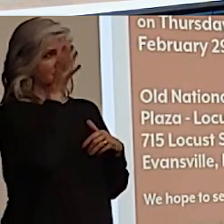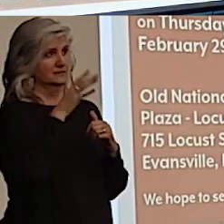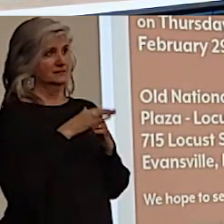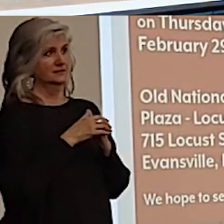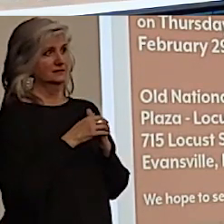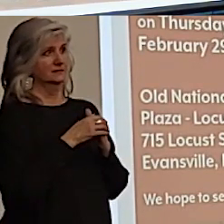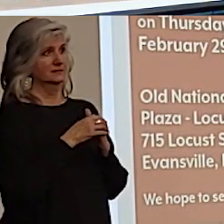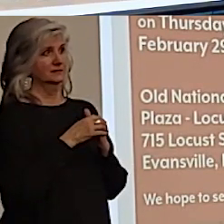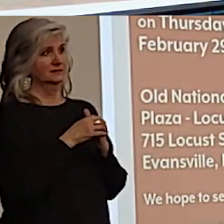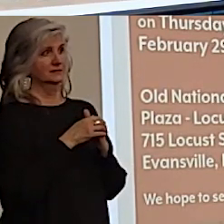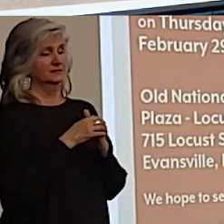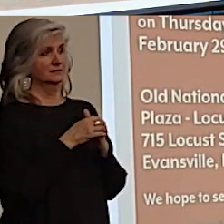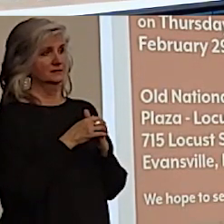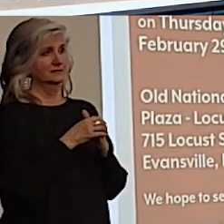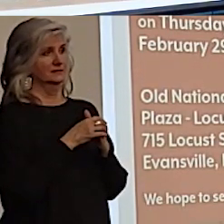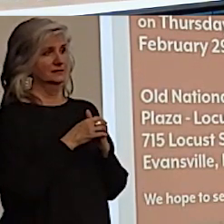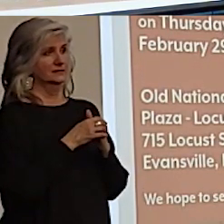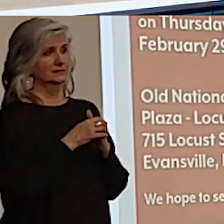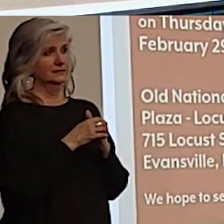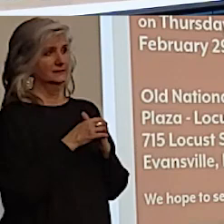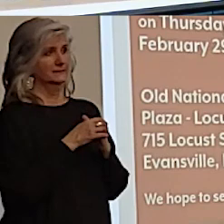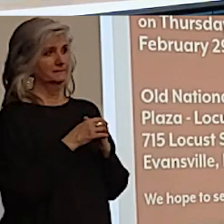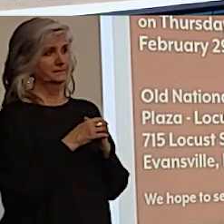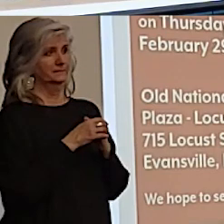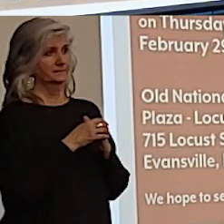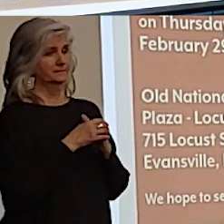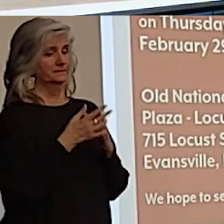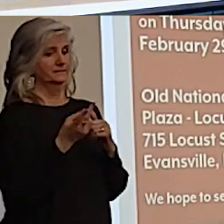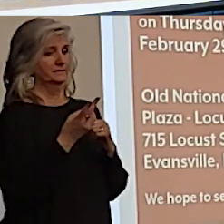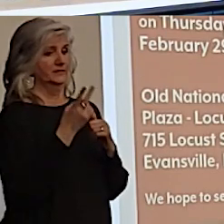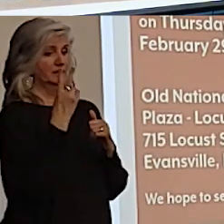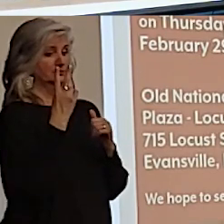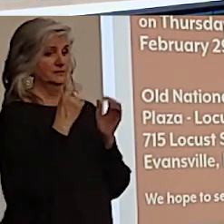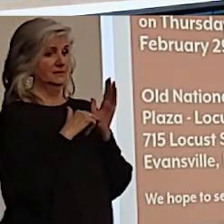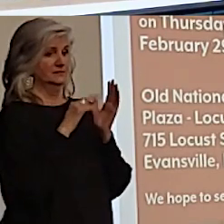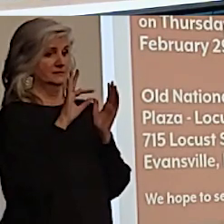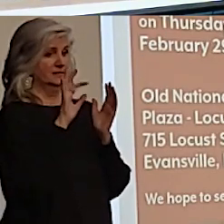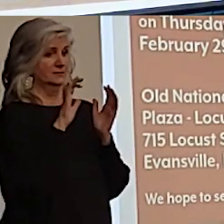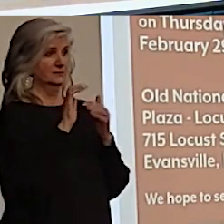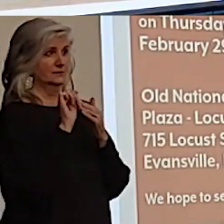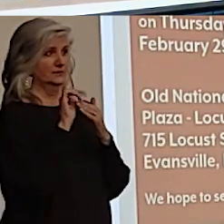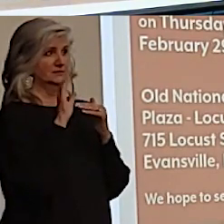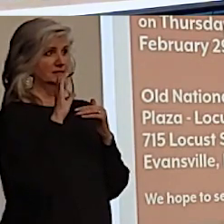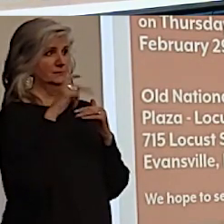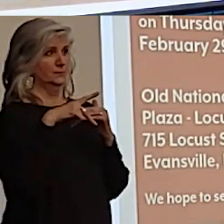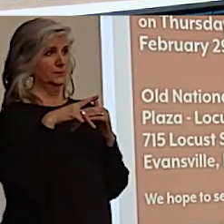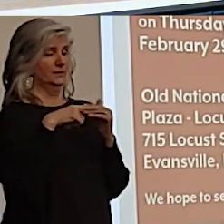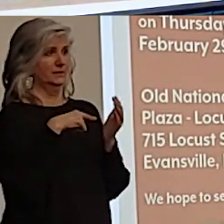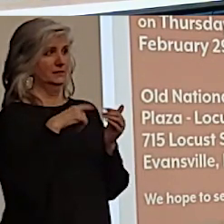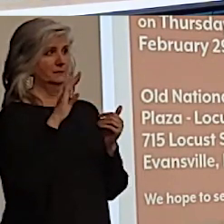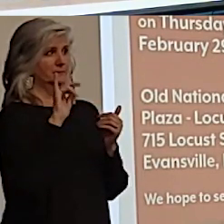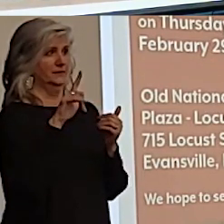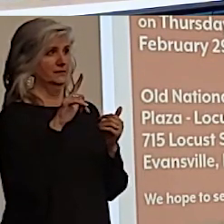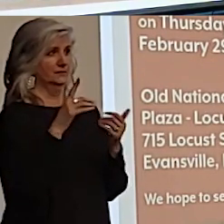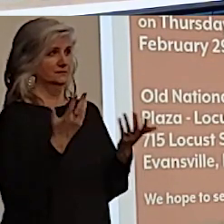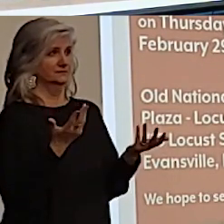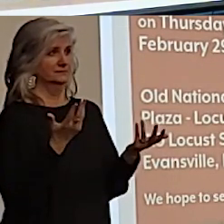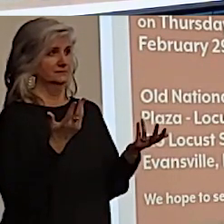who have a $2,900 CenterPoint bill and